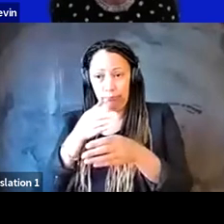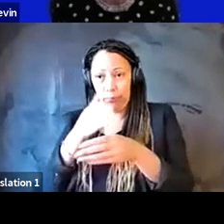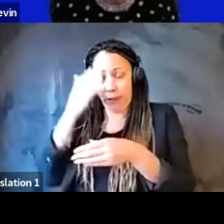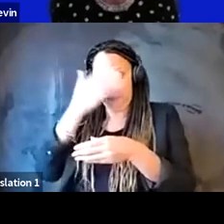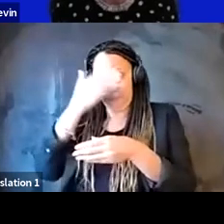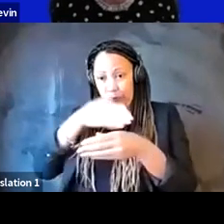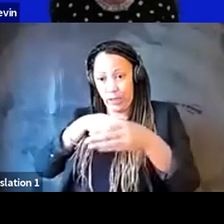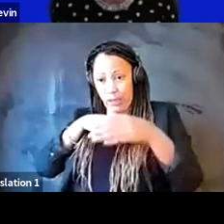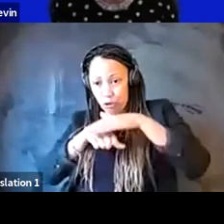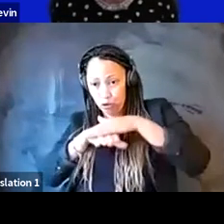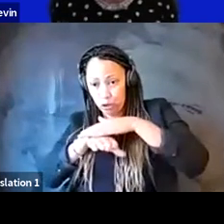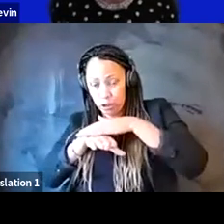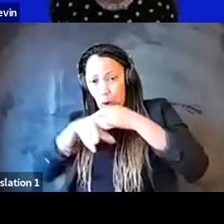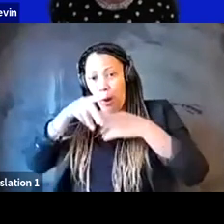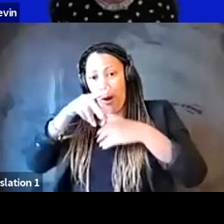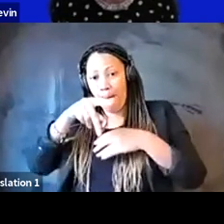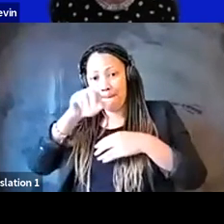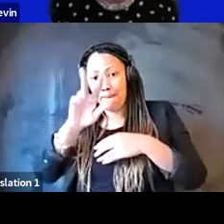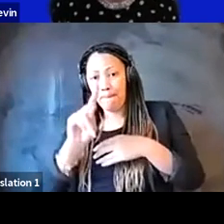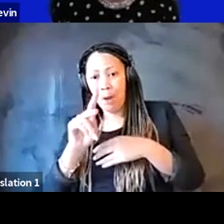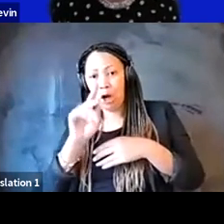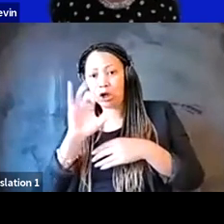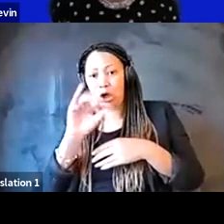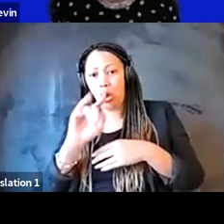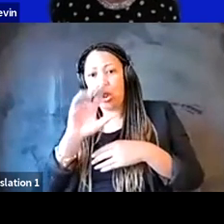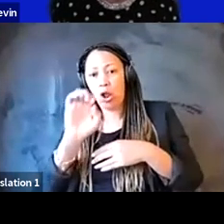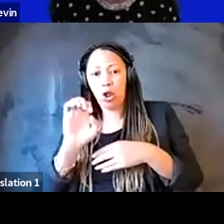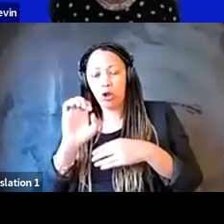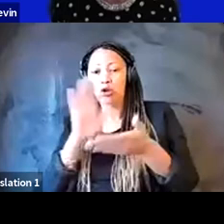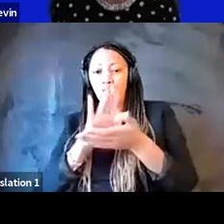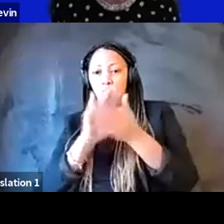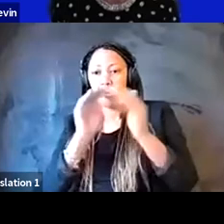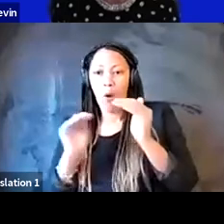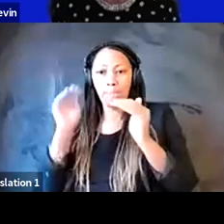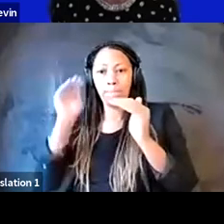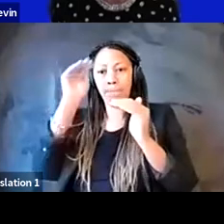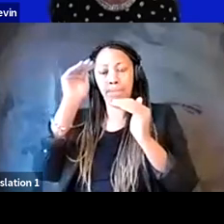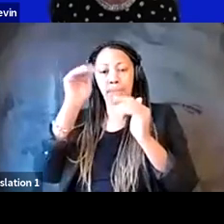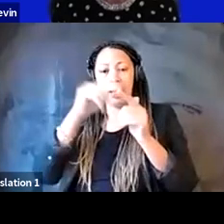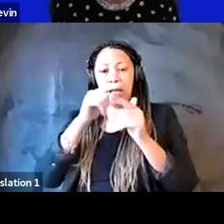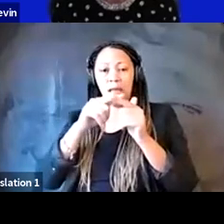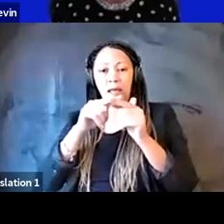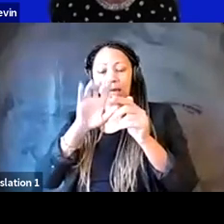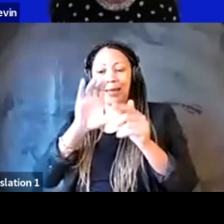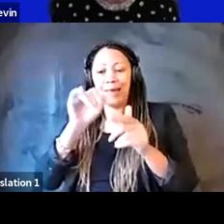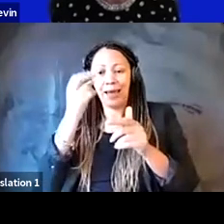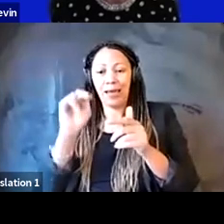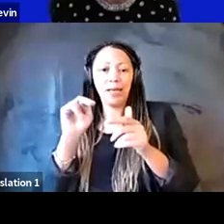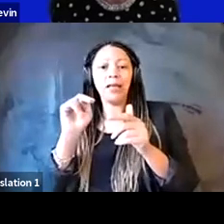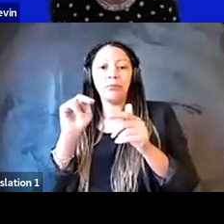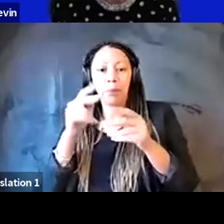Circle. The school goes up one floor, and on the second floor, lining Park Circle and Caton Place, are